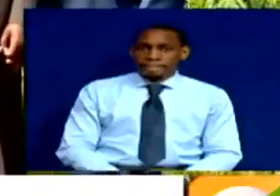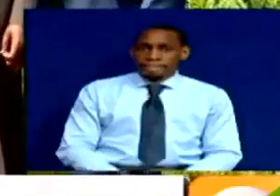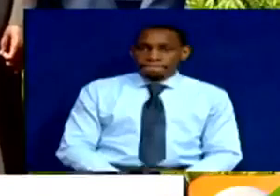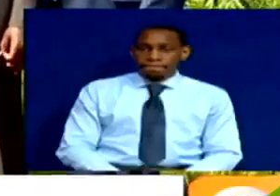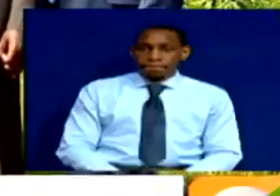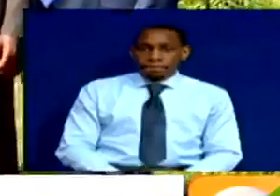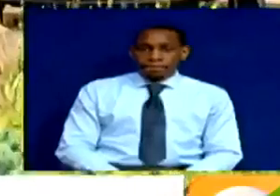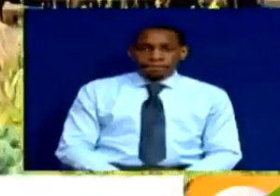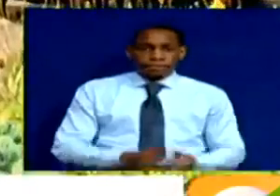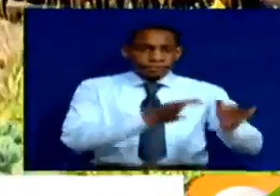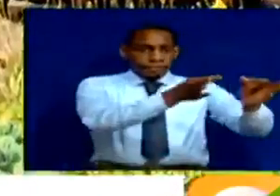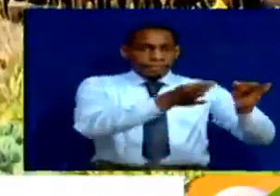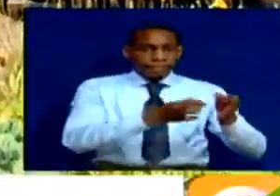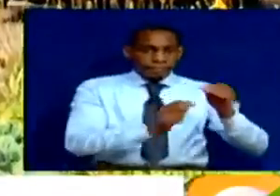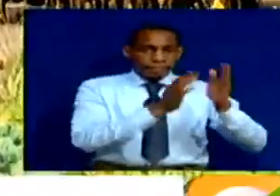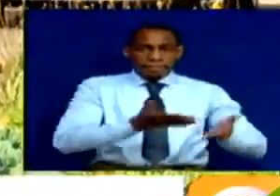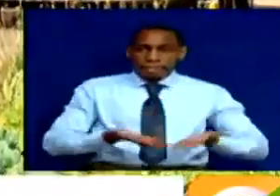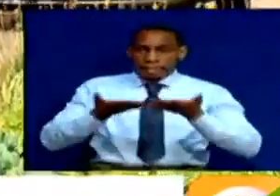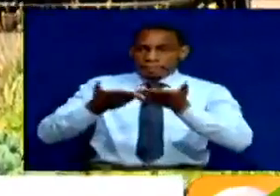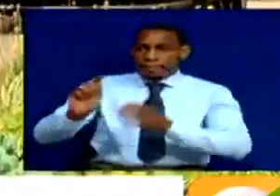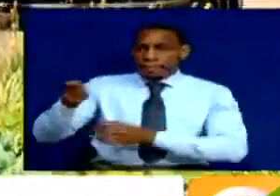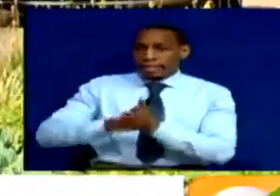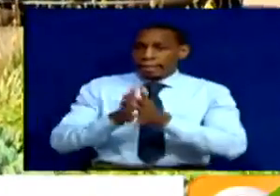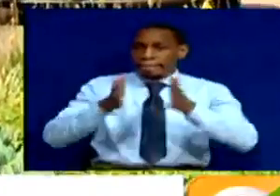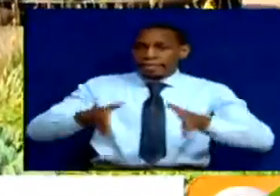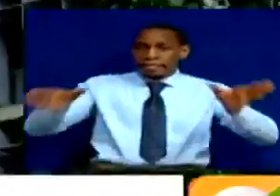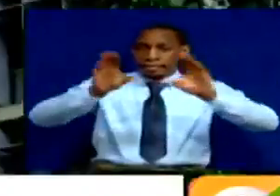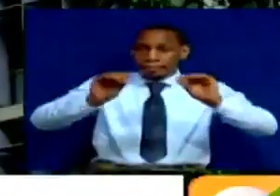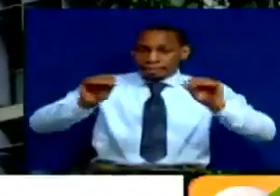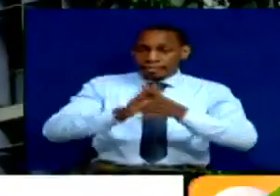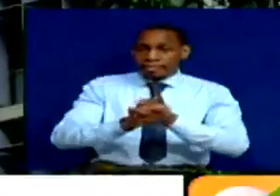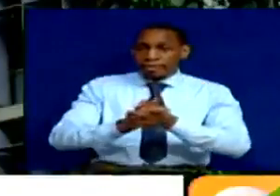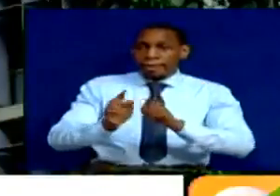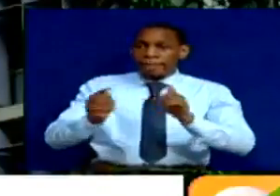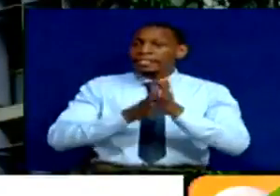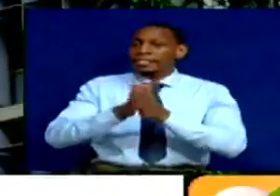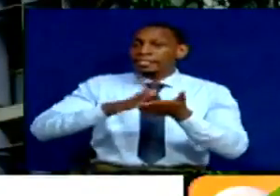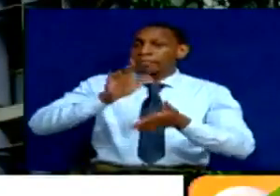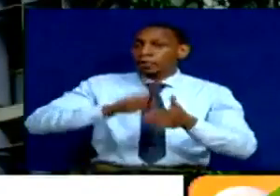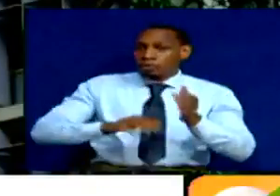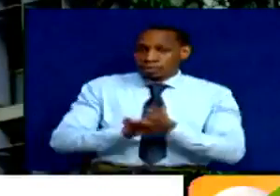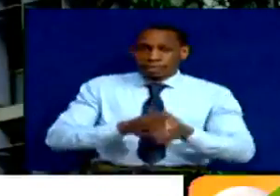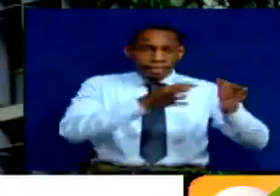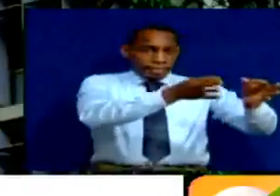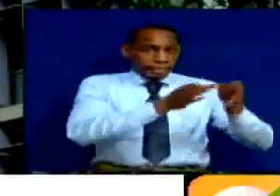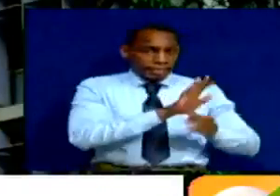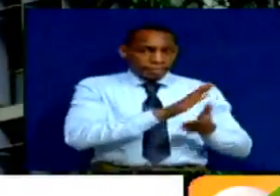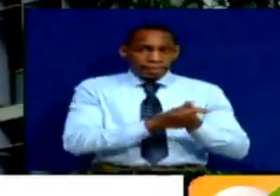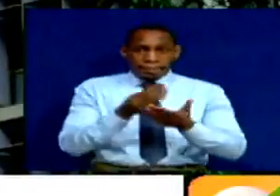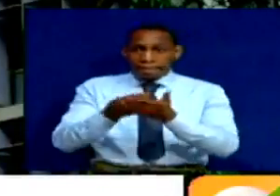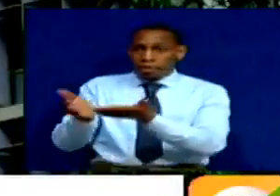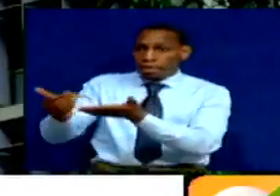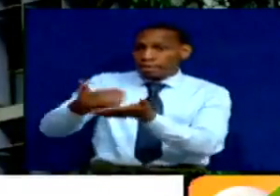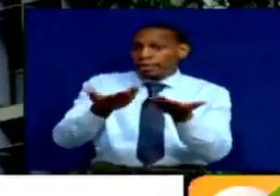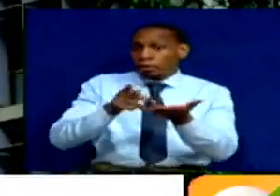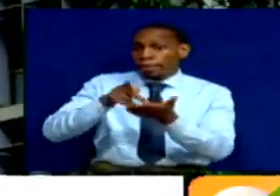Treasury Cabinet Secretary Kuriatani, who will deliver the country's biggest budget to date, but of keen interest will be on how the Treasury will source the funds